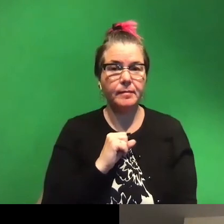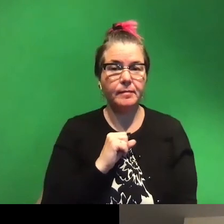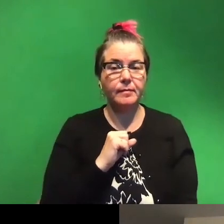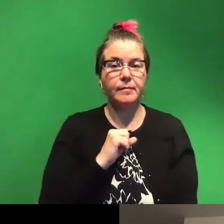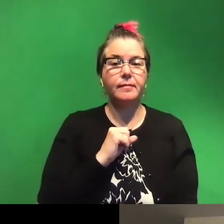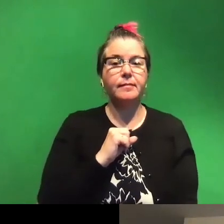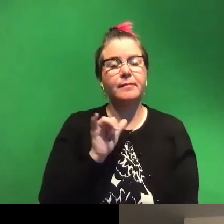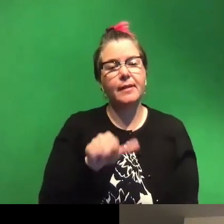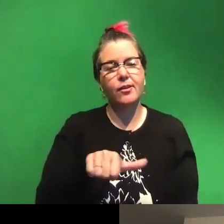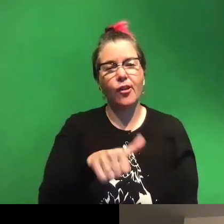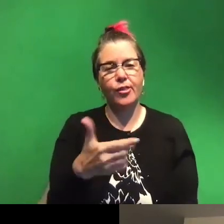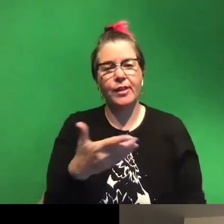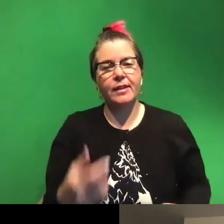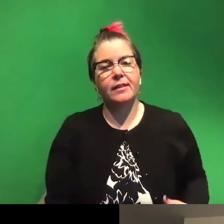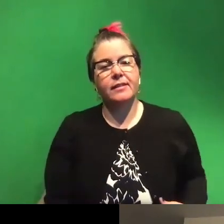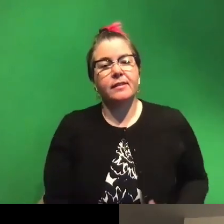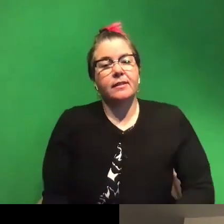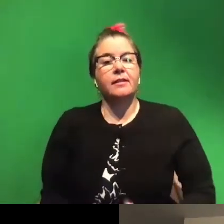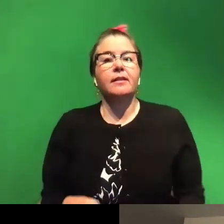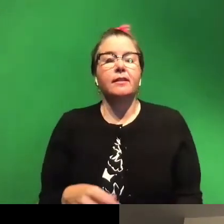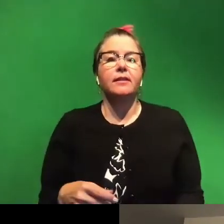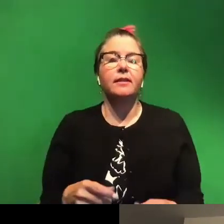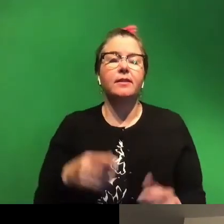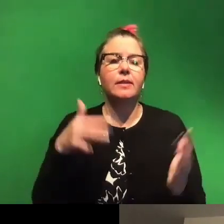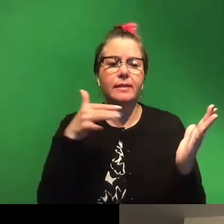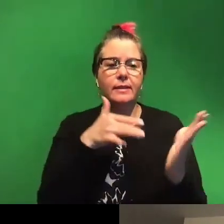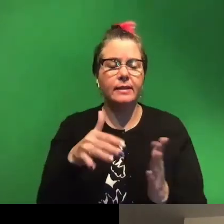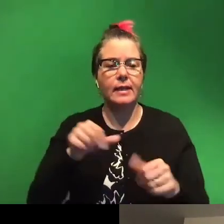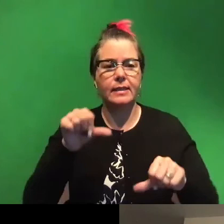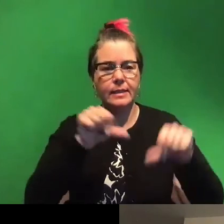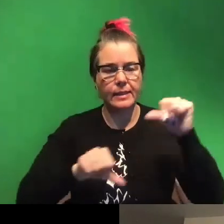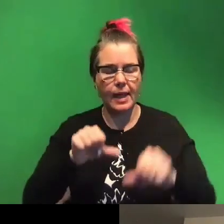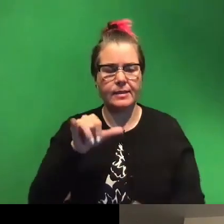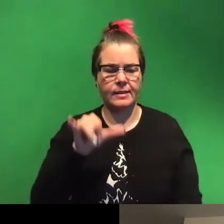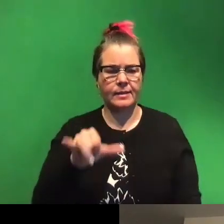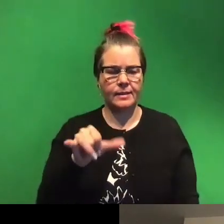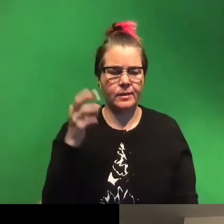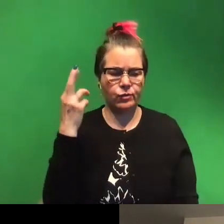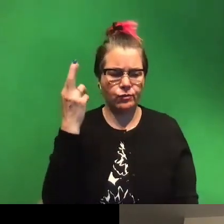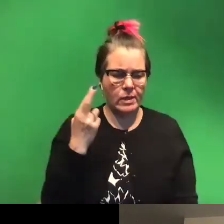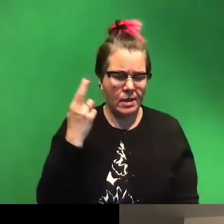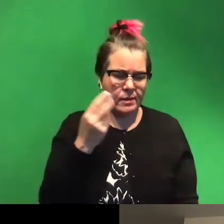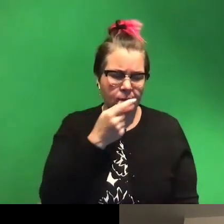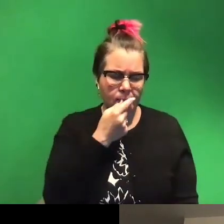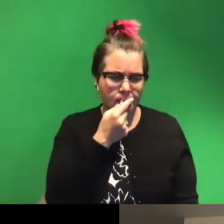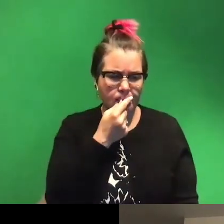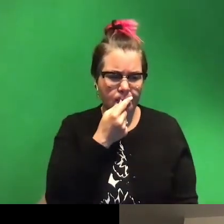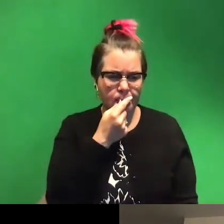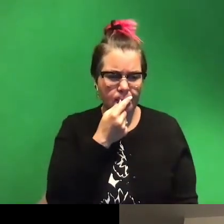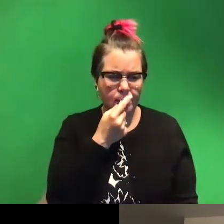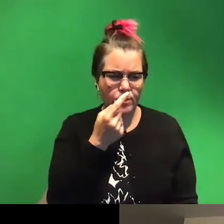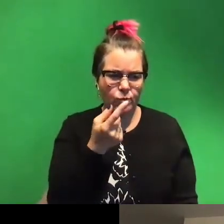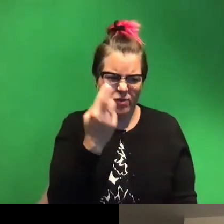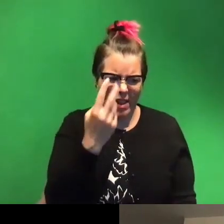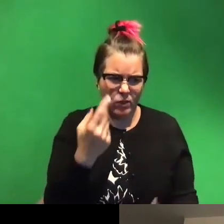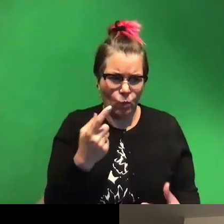that's the other thing. When you study science, you realize how much we don't know